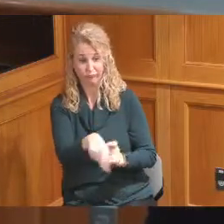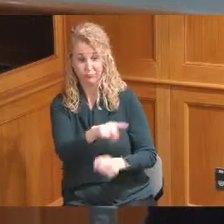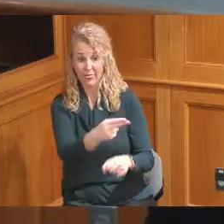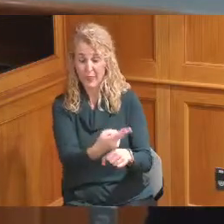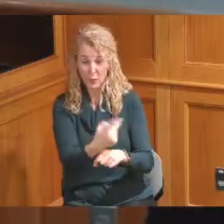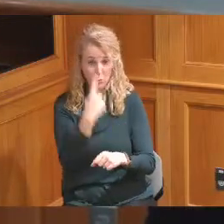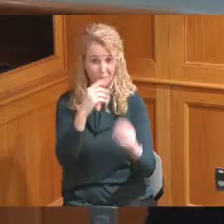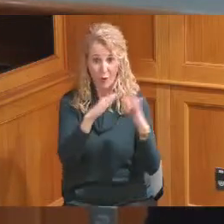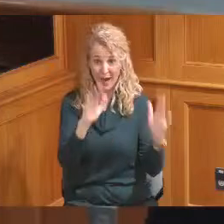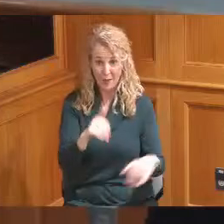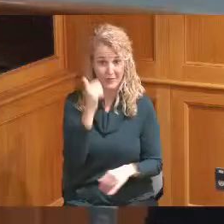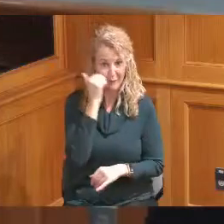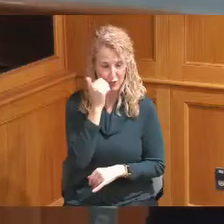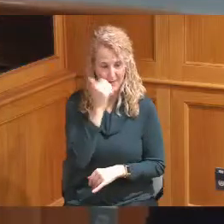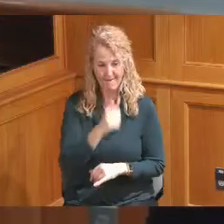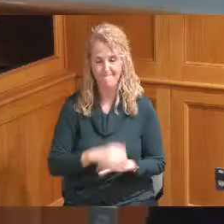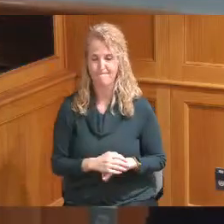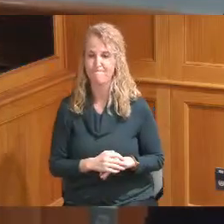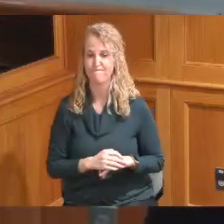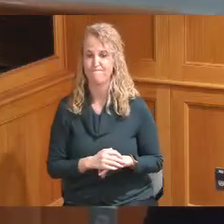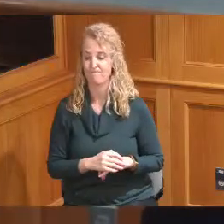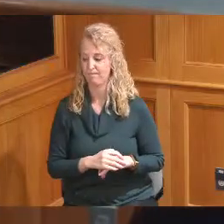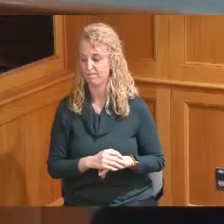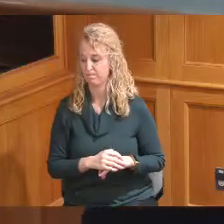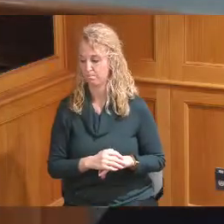recovery outcomes.